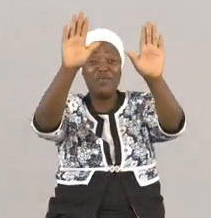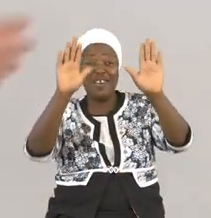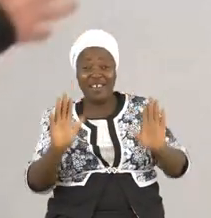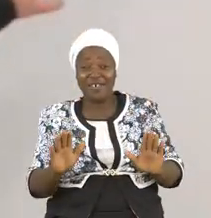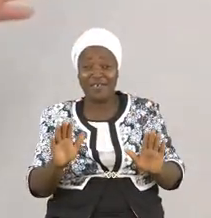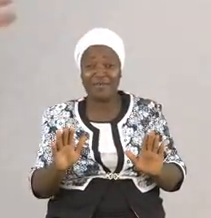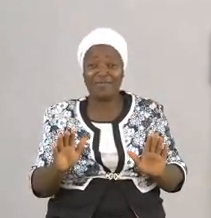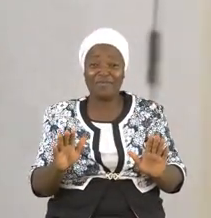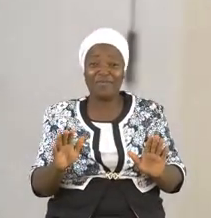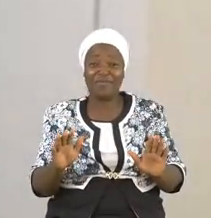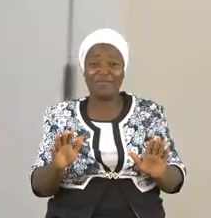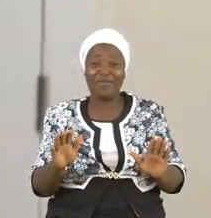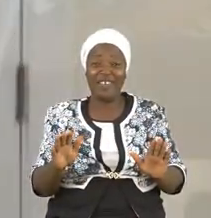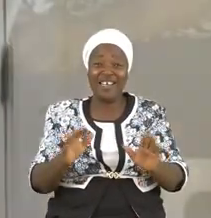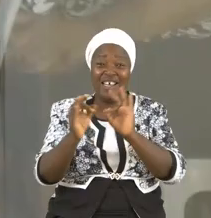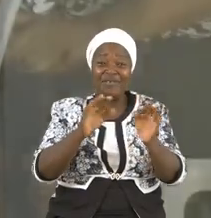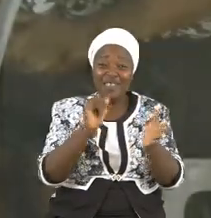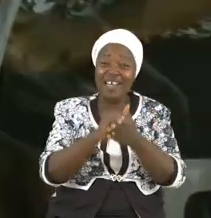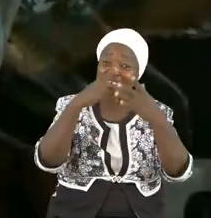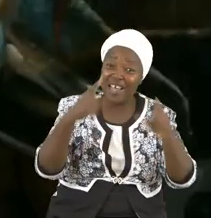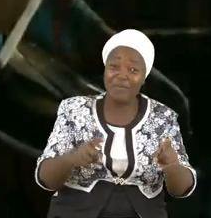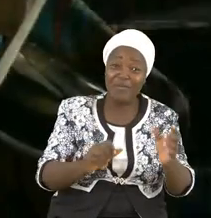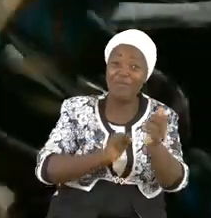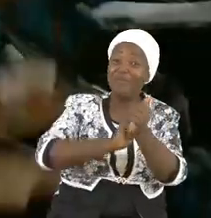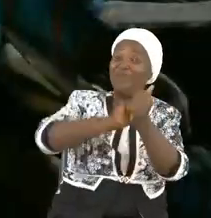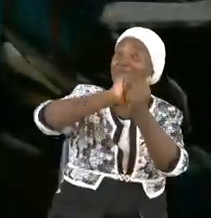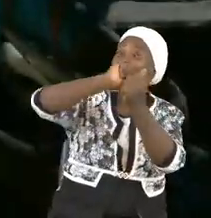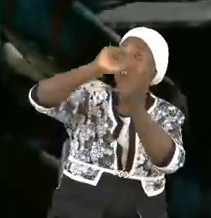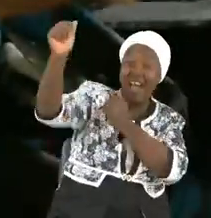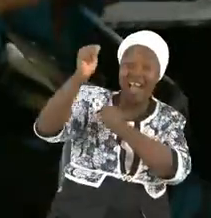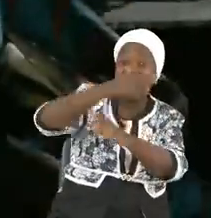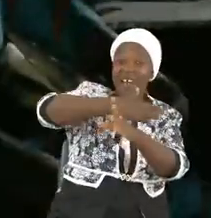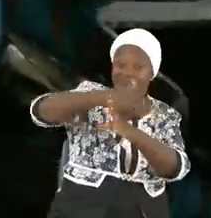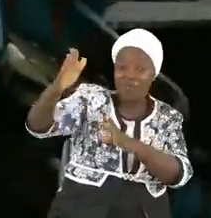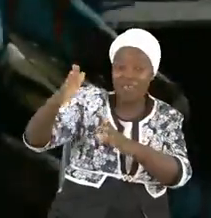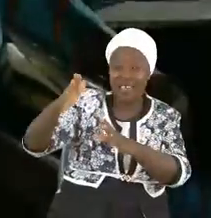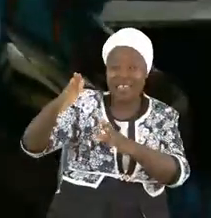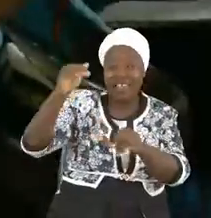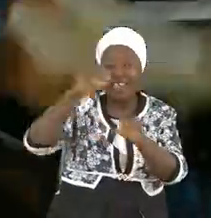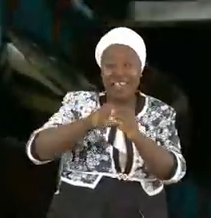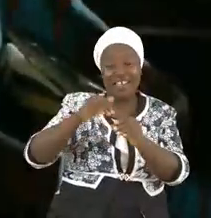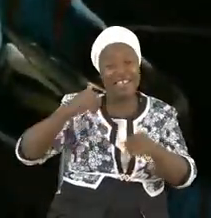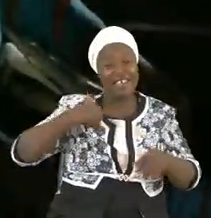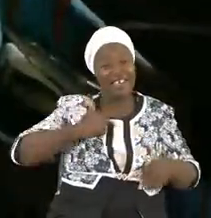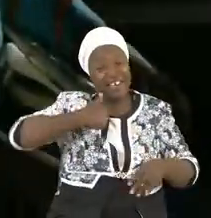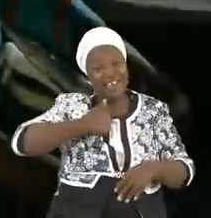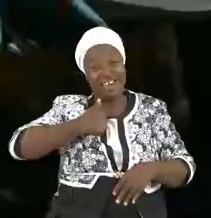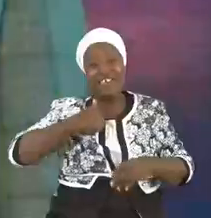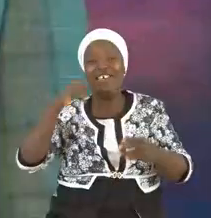If that happened far away in Canada, it's your turn.